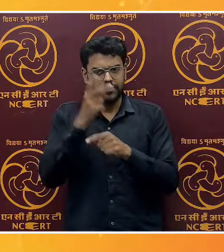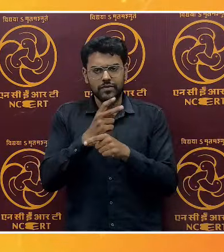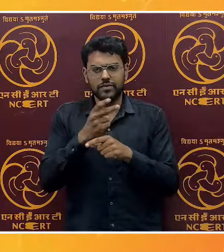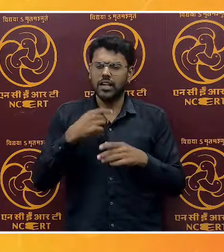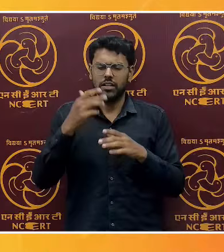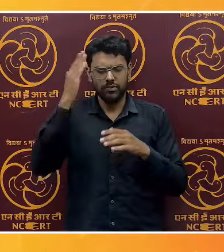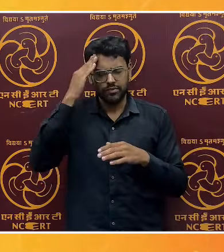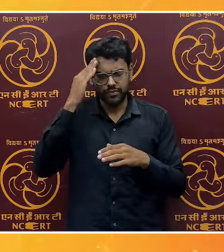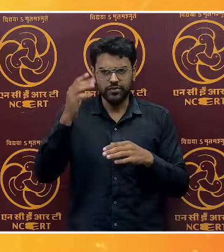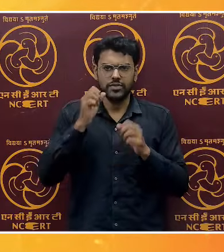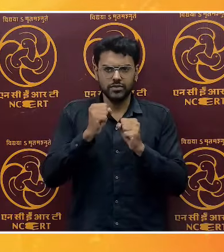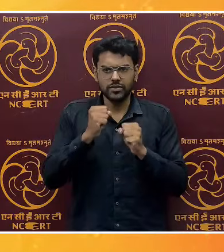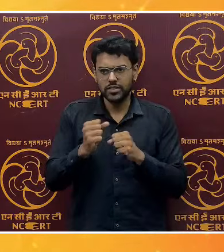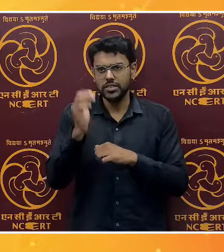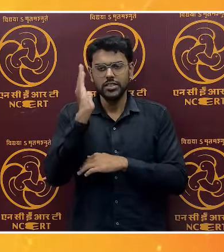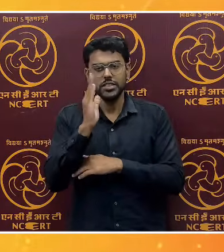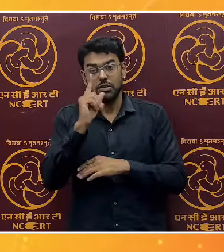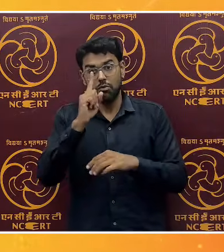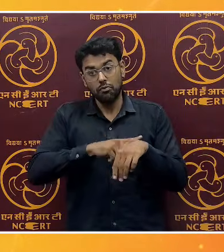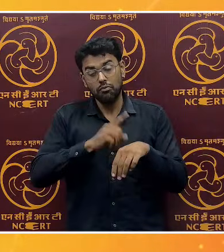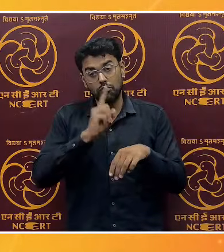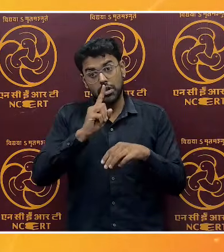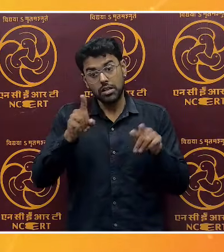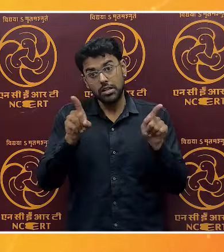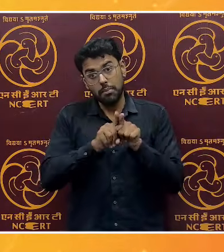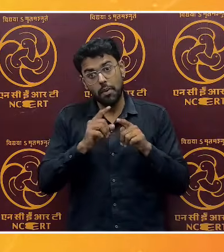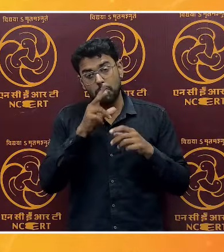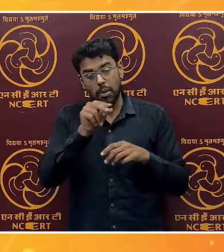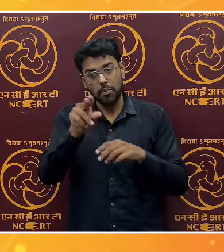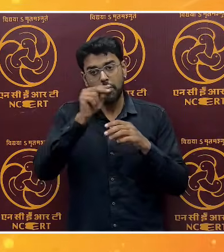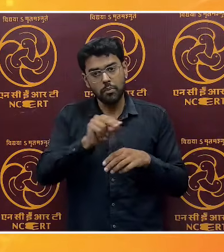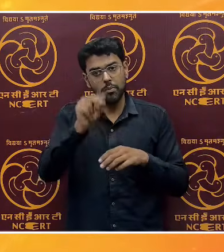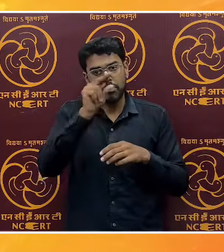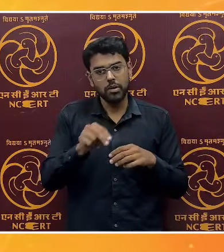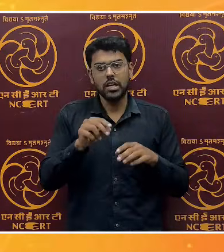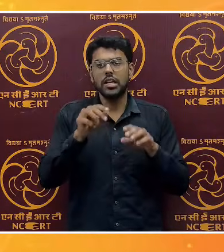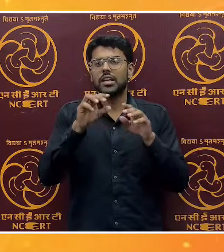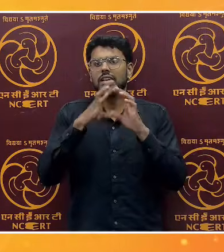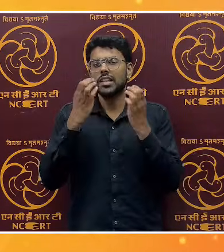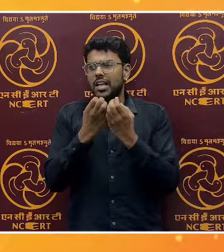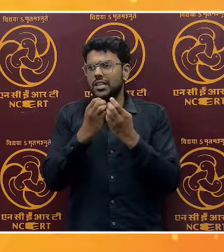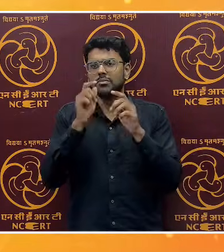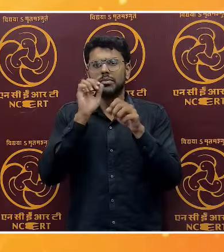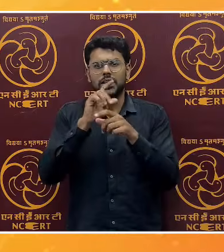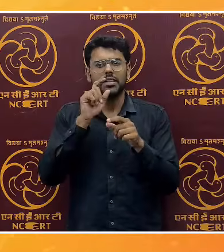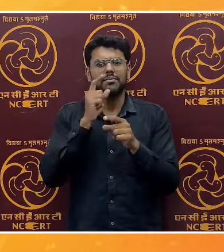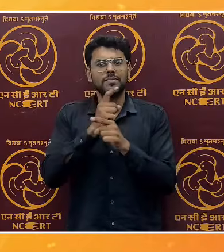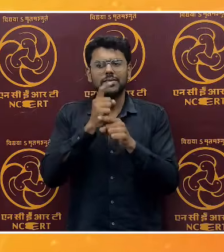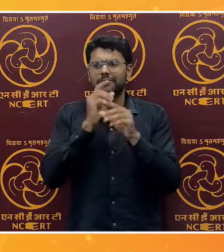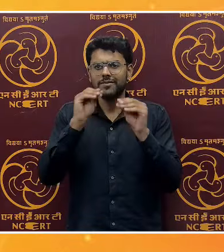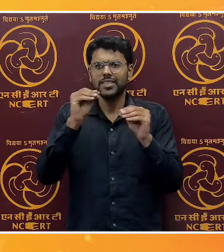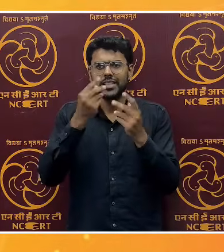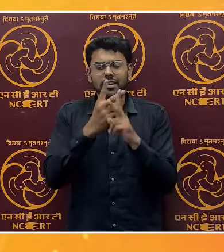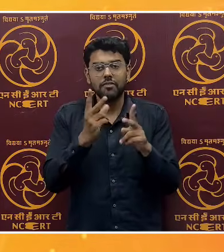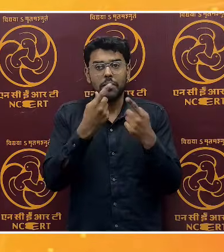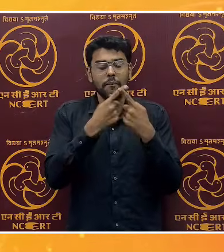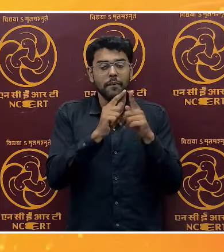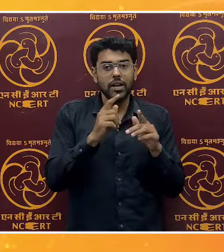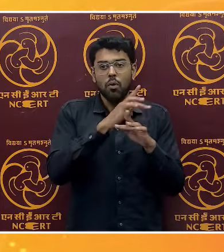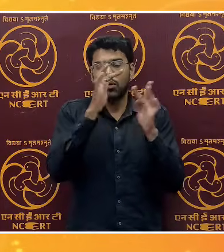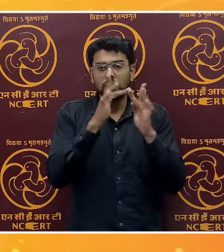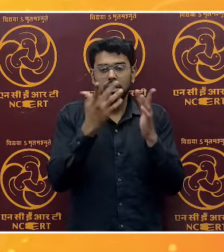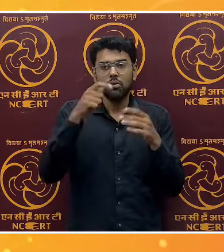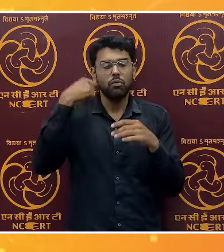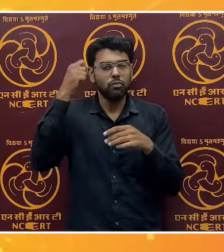a lecture in a one go. It is not possible. Classroom teaching is different, but teaching, on through